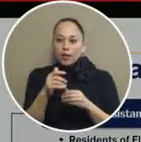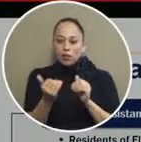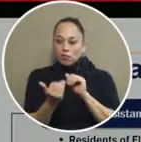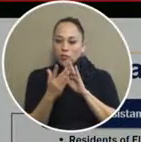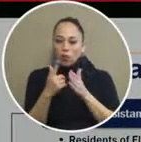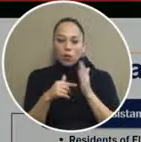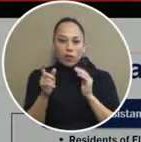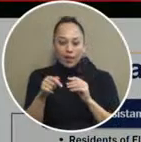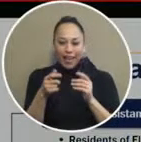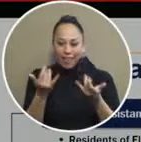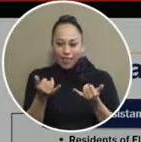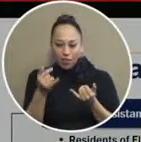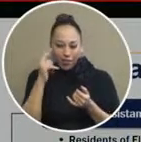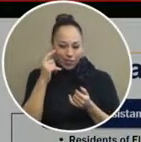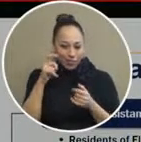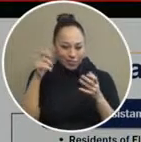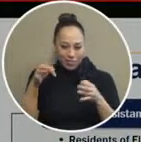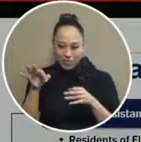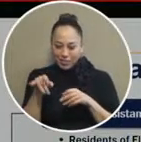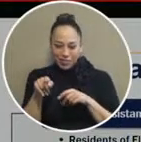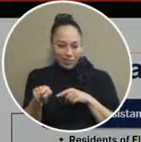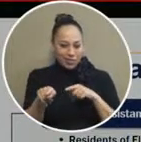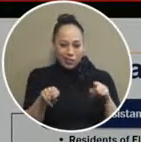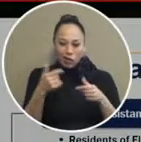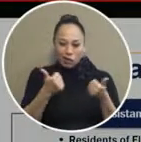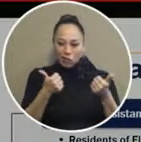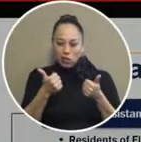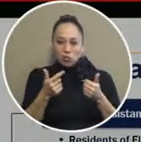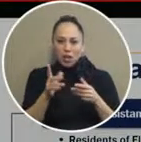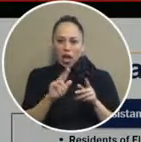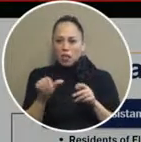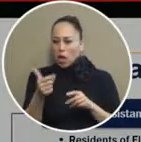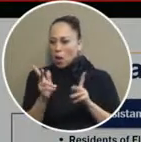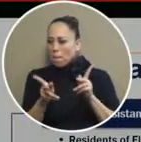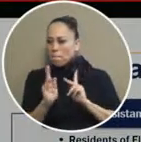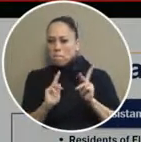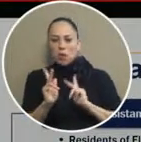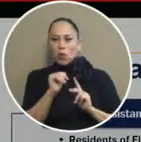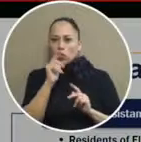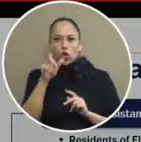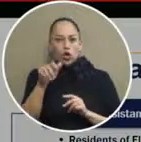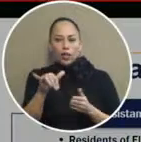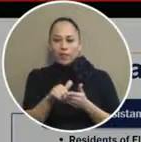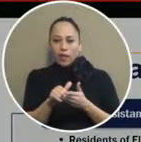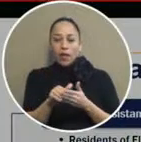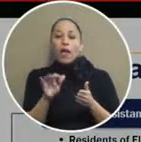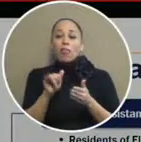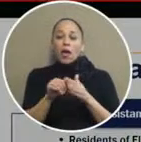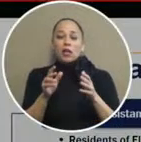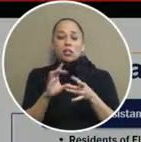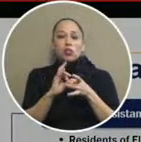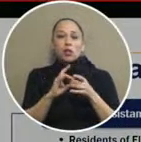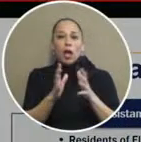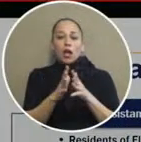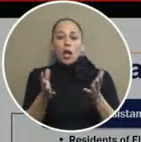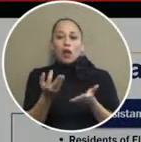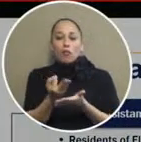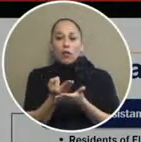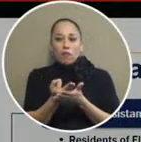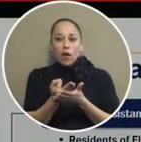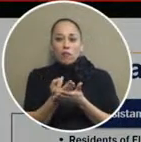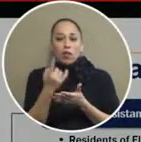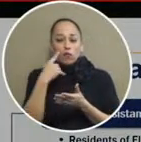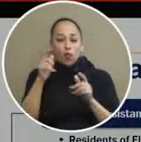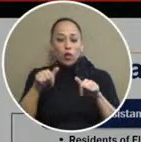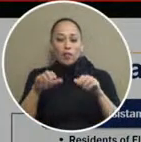making choices that no one should have to make. And so we have prioritized a tremendous amount of our funding to go towards